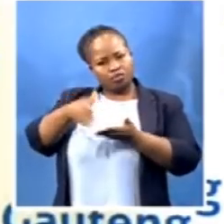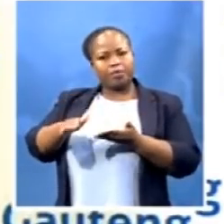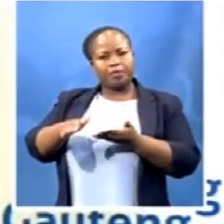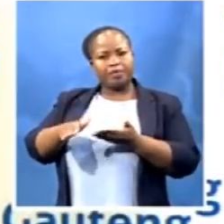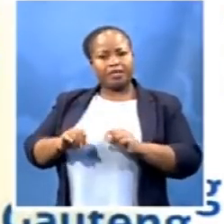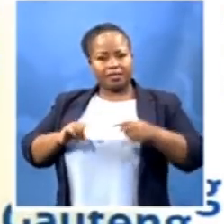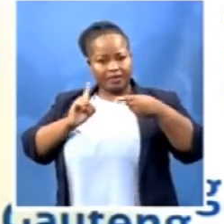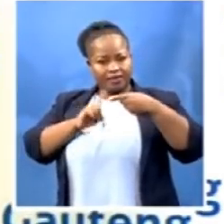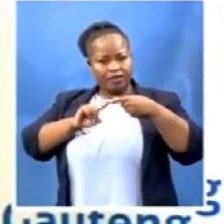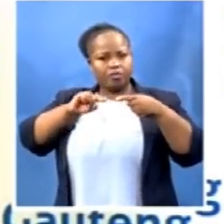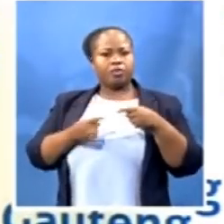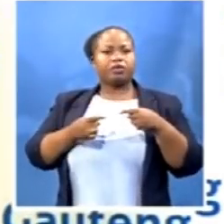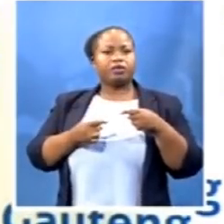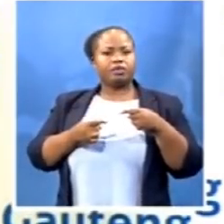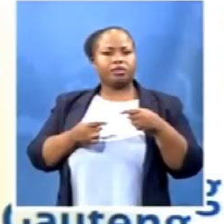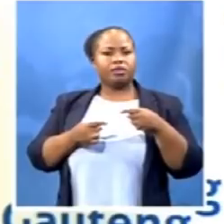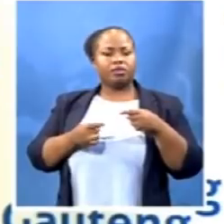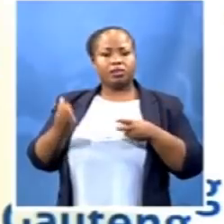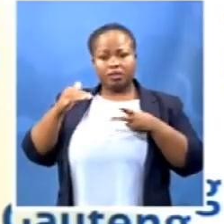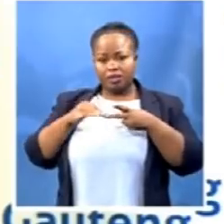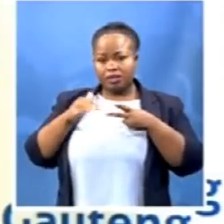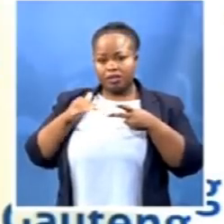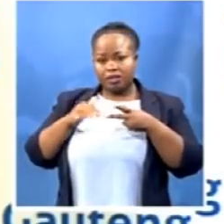The second point is that